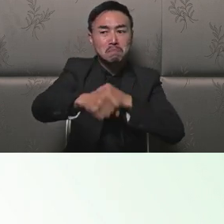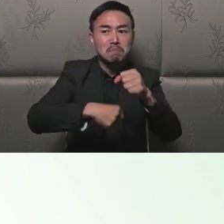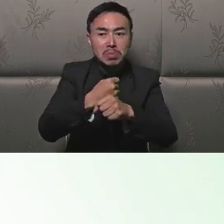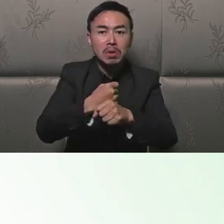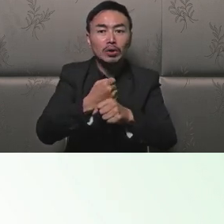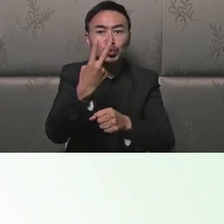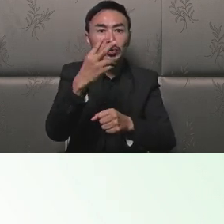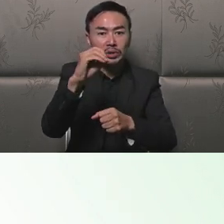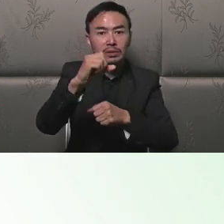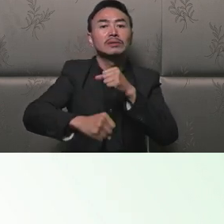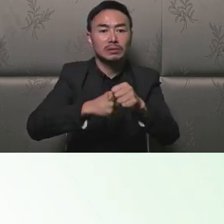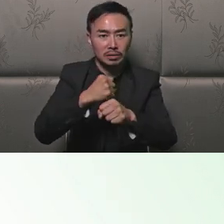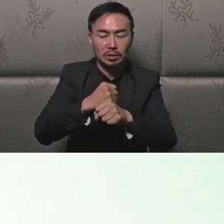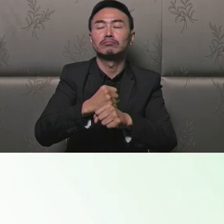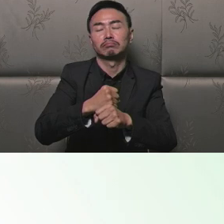Well, thank you for your attention.